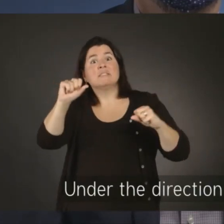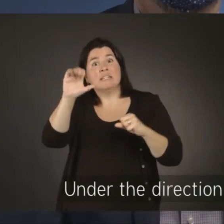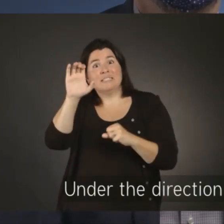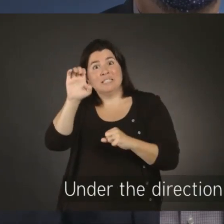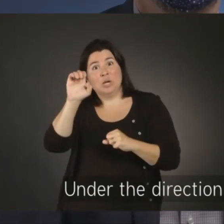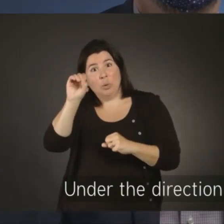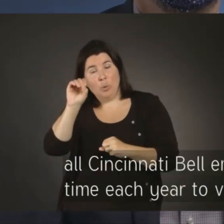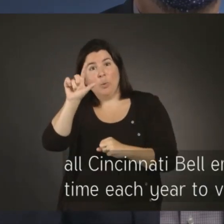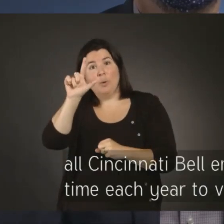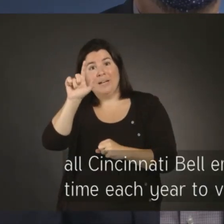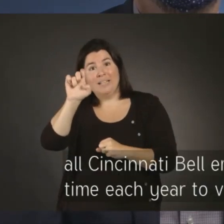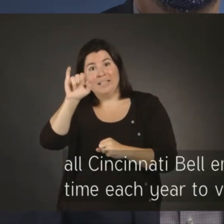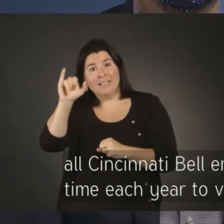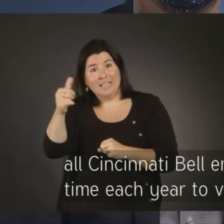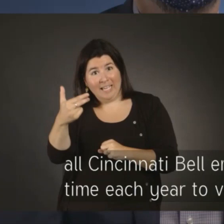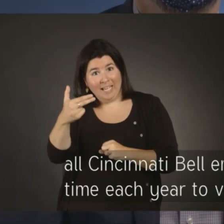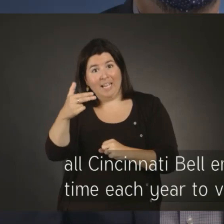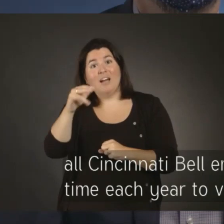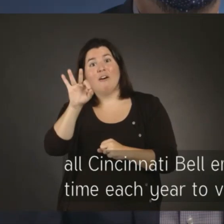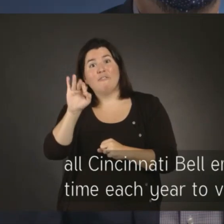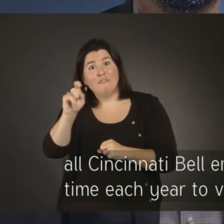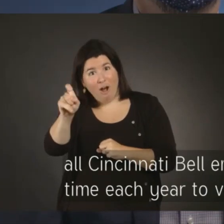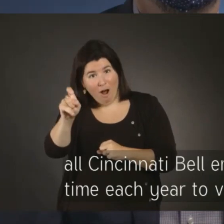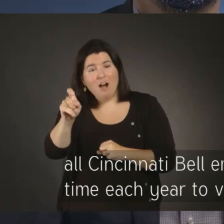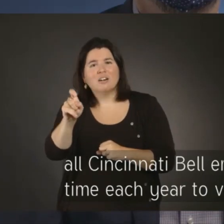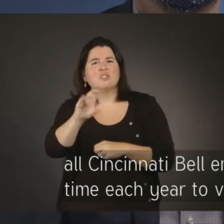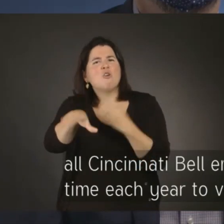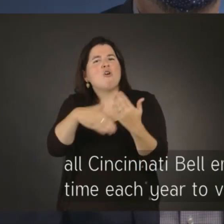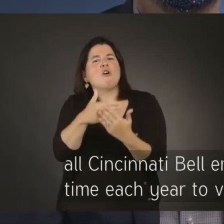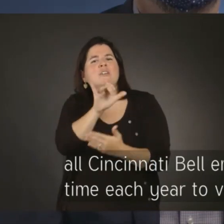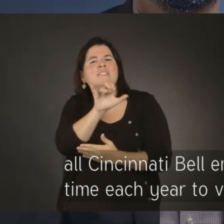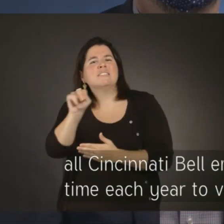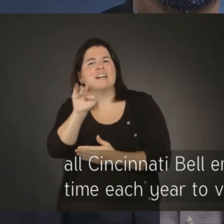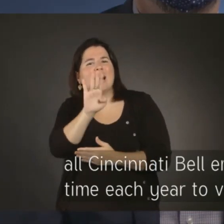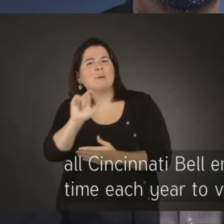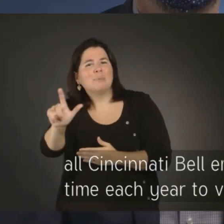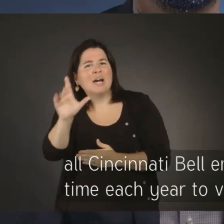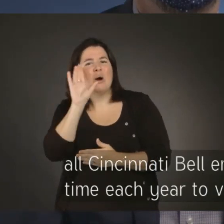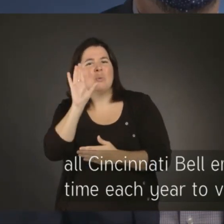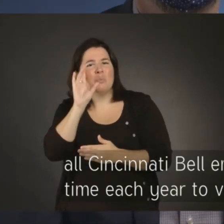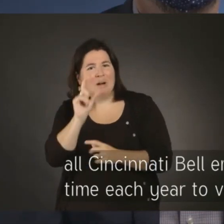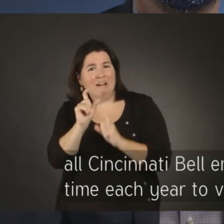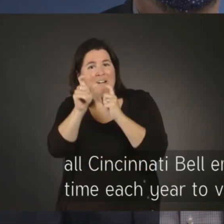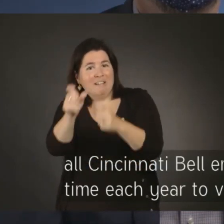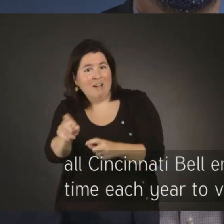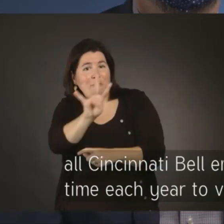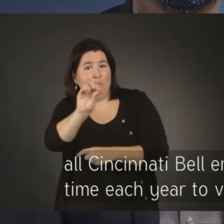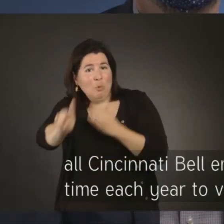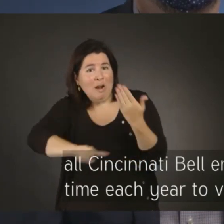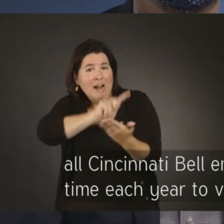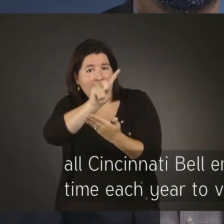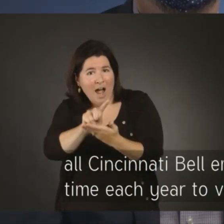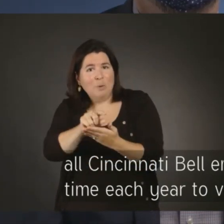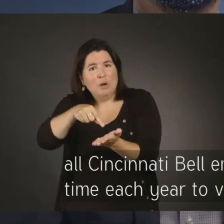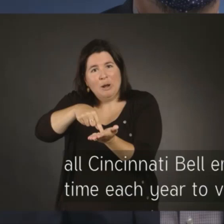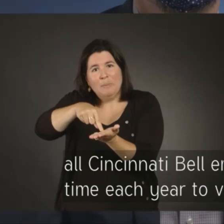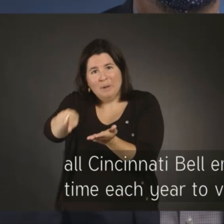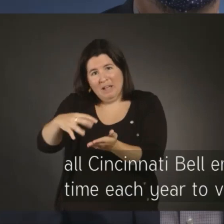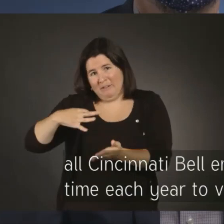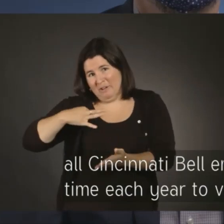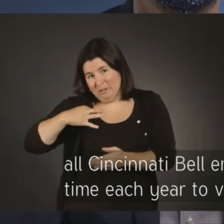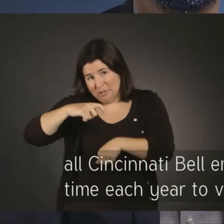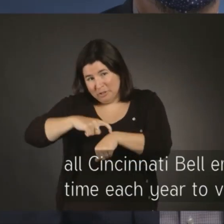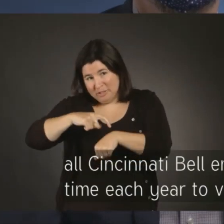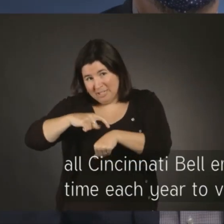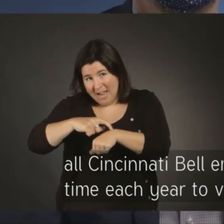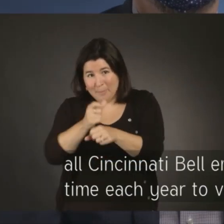Lee Fox, all Cincinnati Bell employees receive 40 hours of paid volunteer time each year to